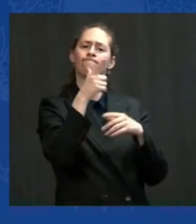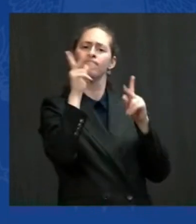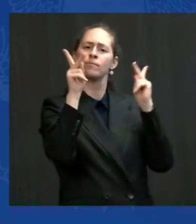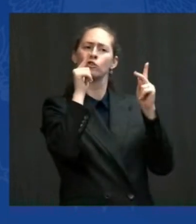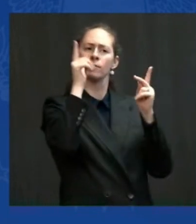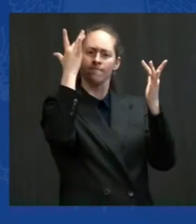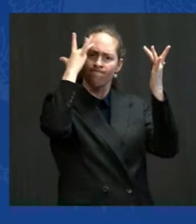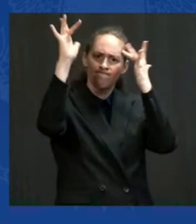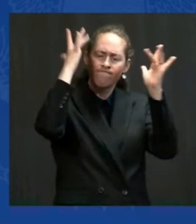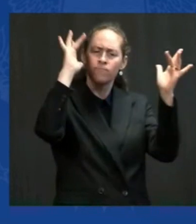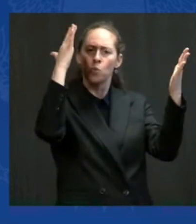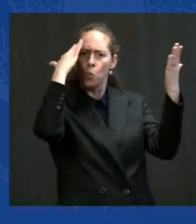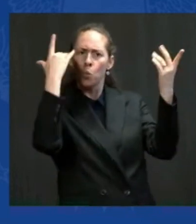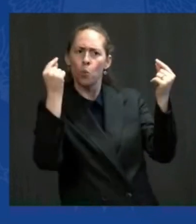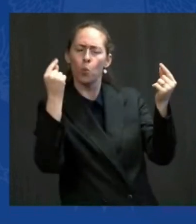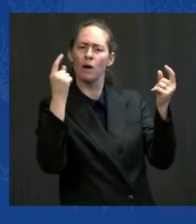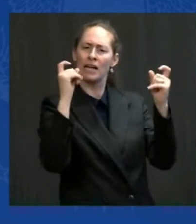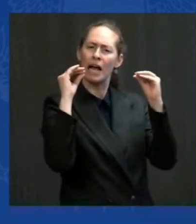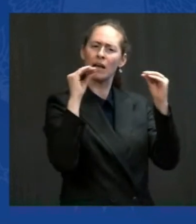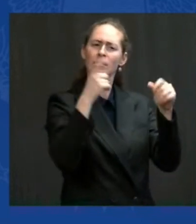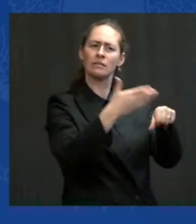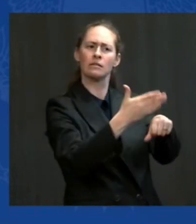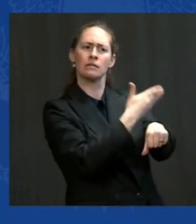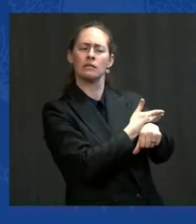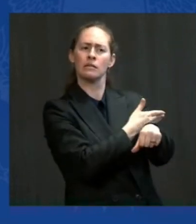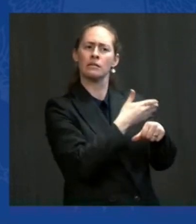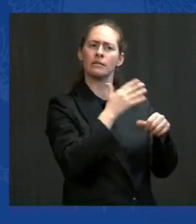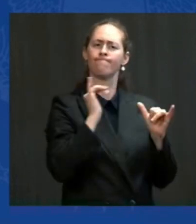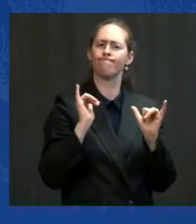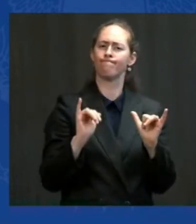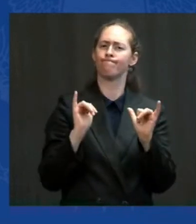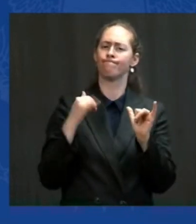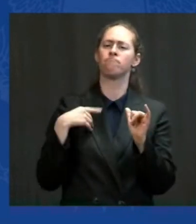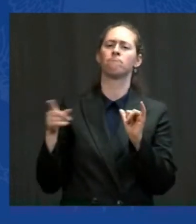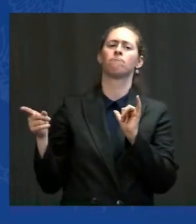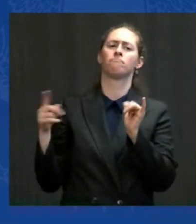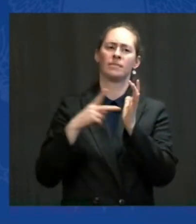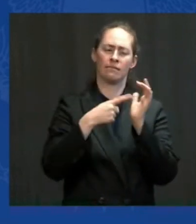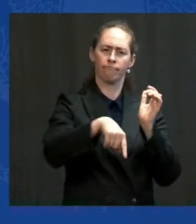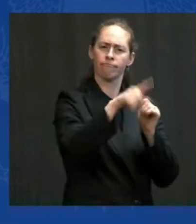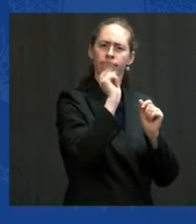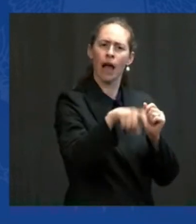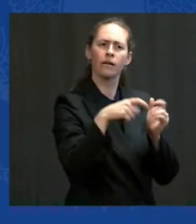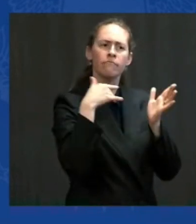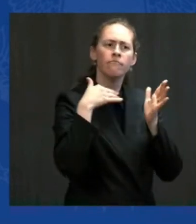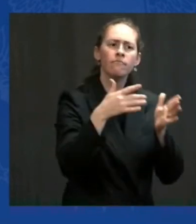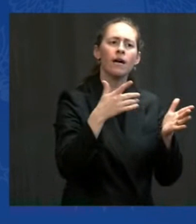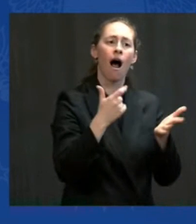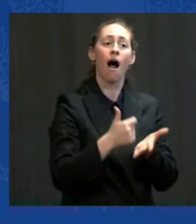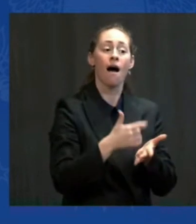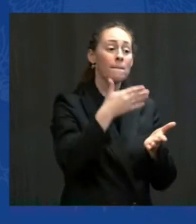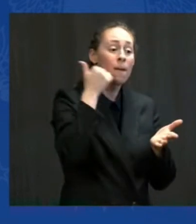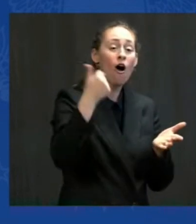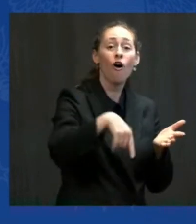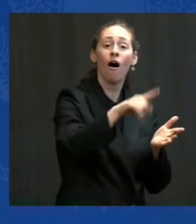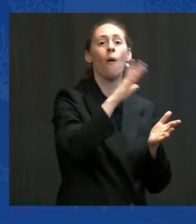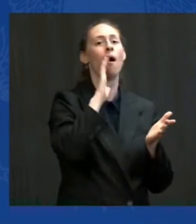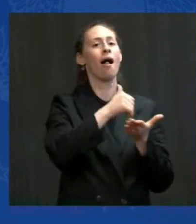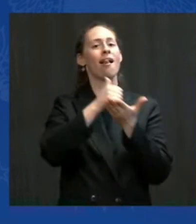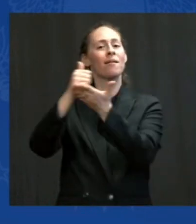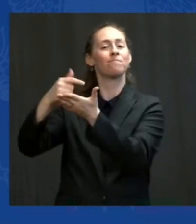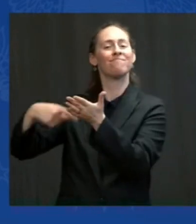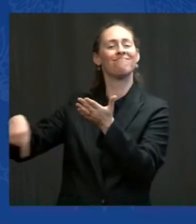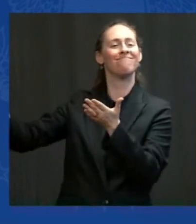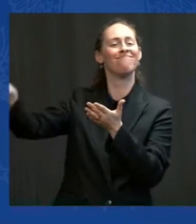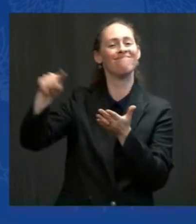if we present the world and the nation with a better educated workforce. It helps everybody. The point is, we pay for